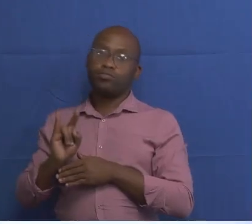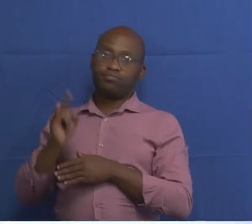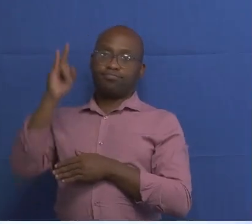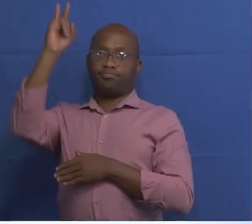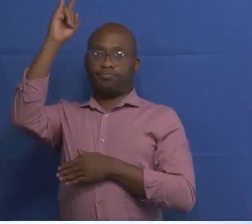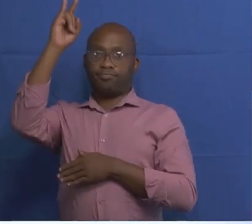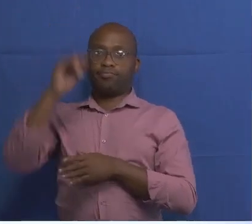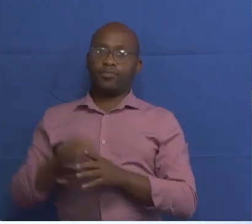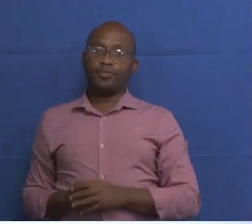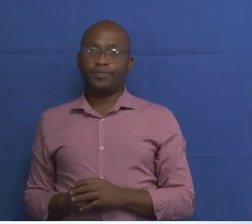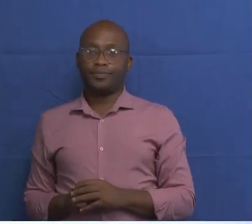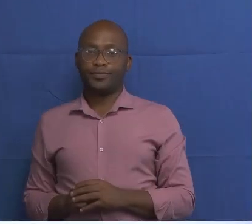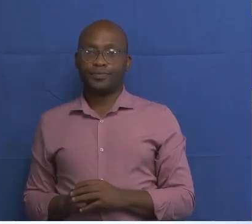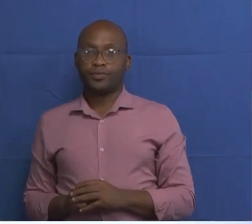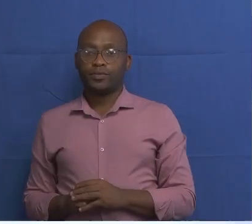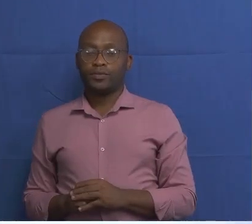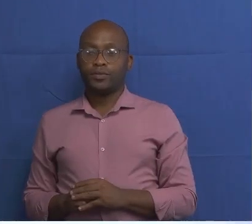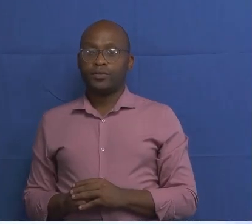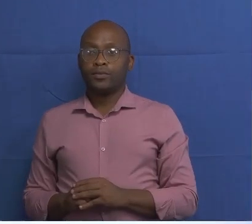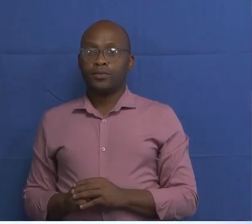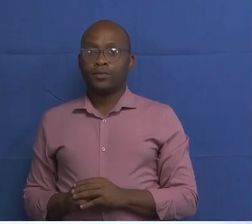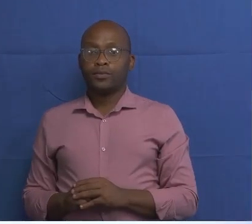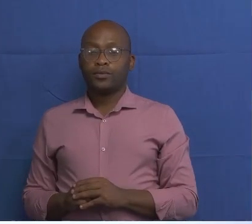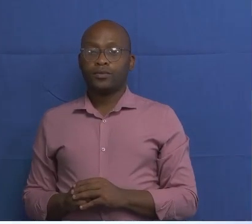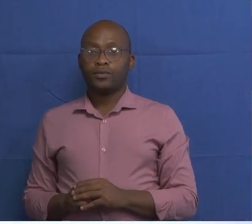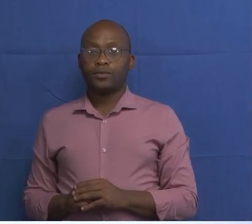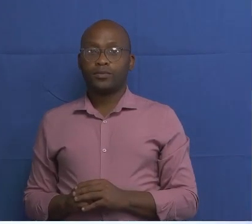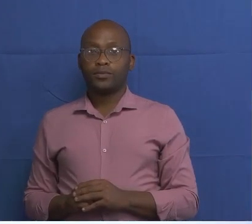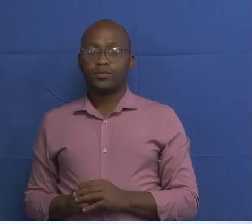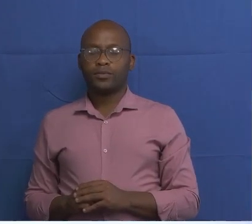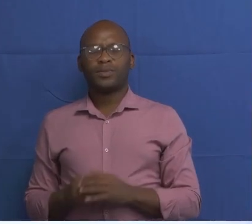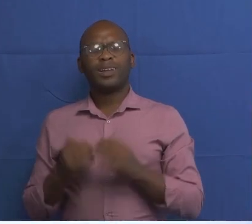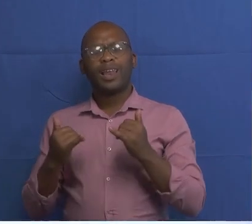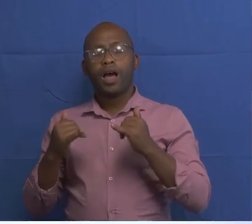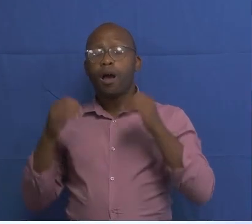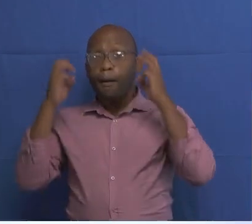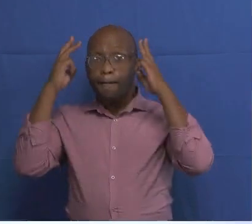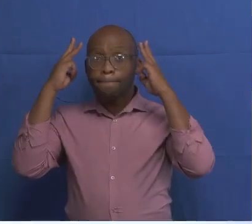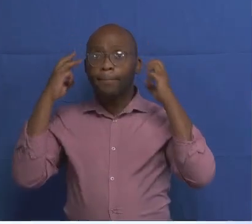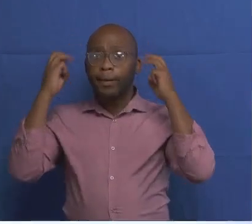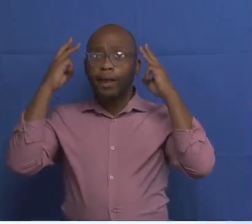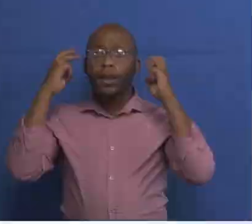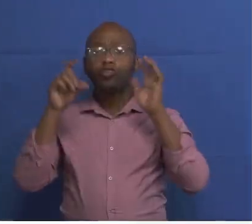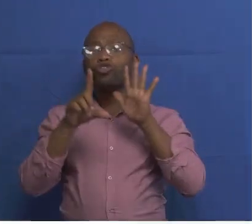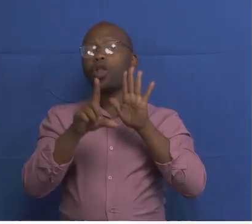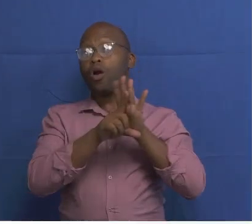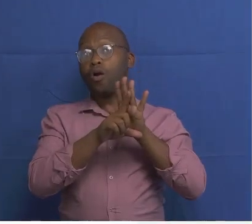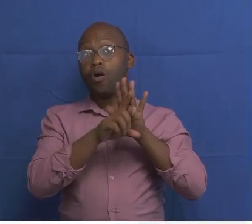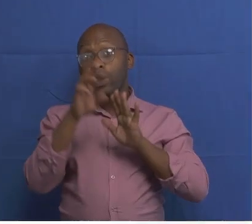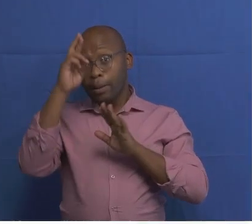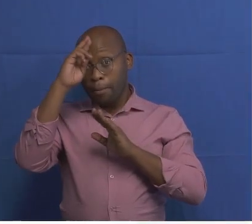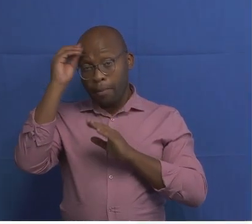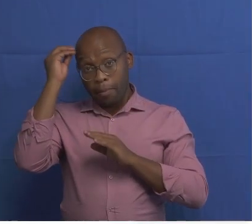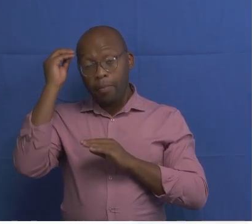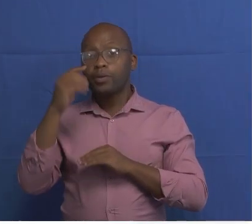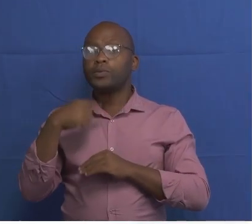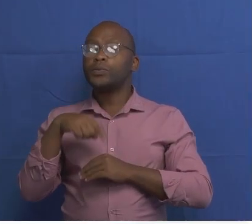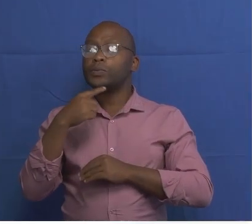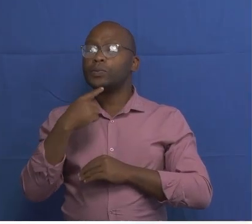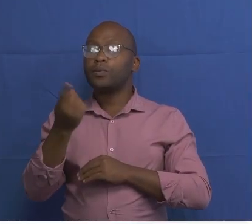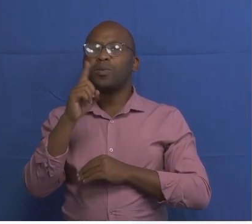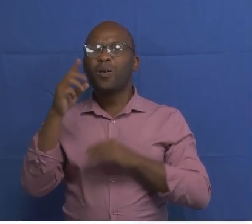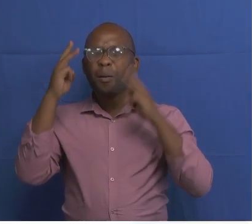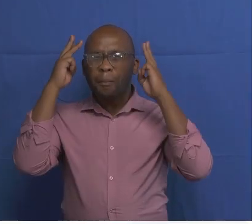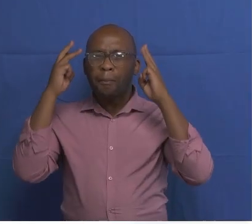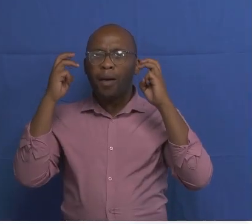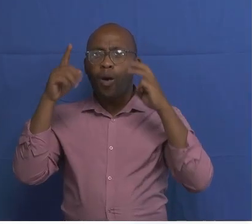on, let us look at Mendel's laws. Now, remember, we said that Mendel is the father of genetics. It is